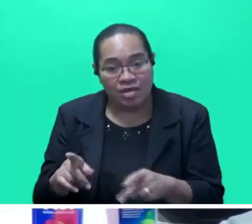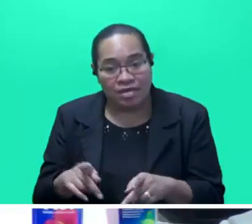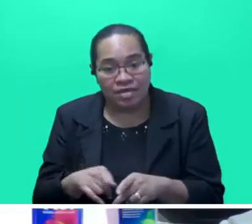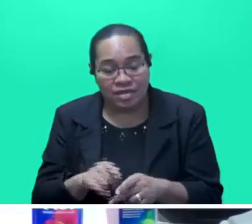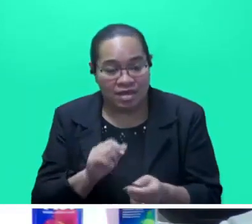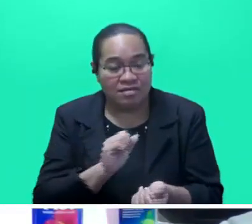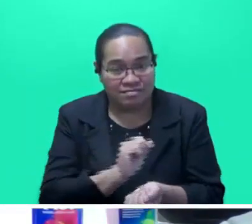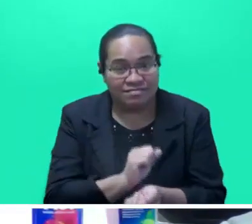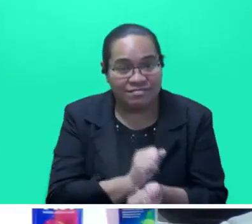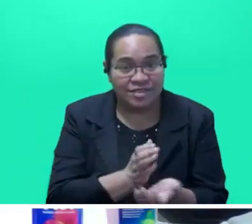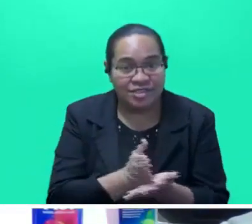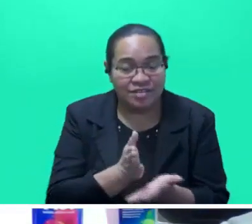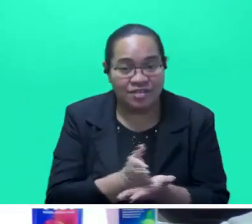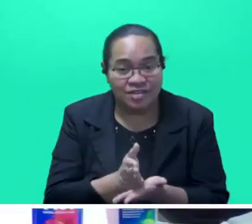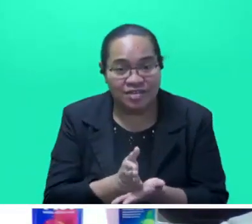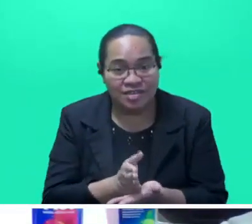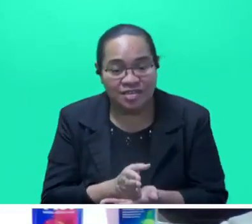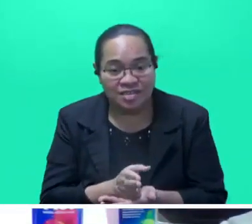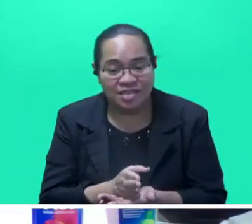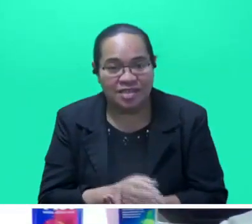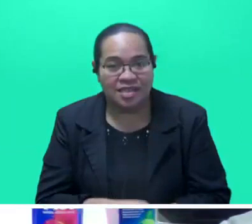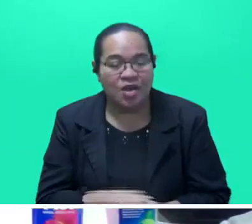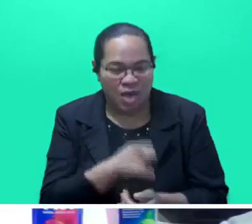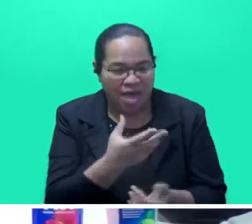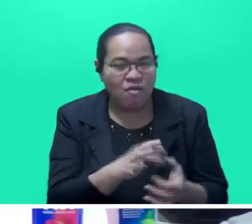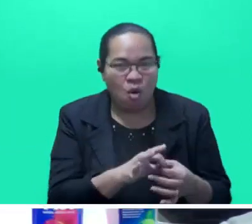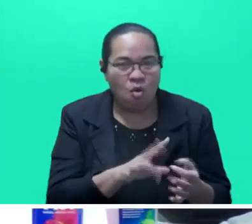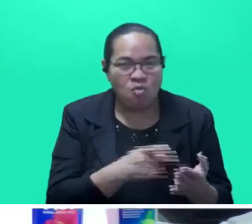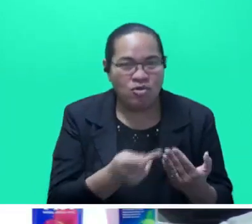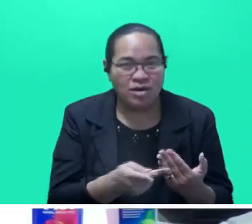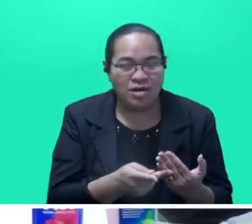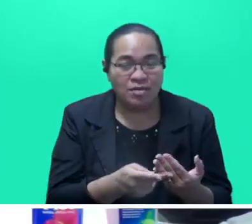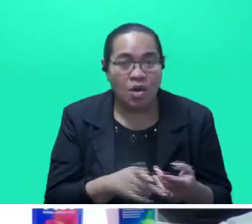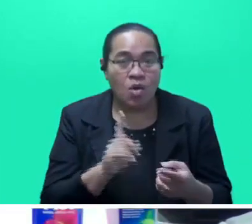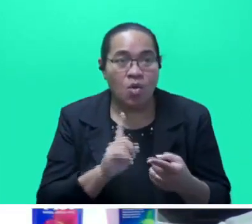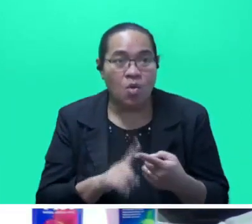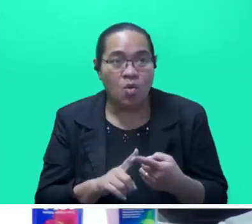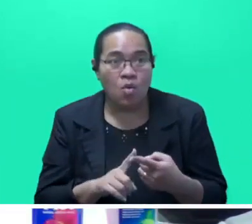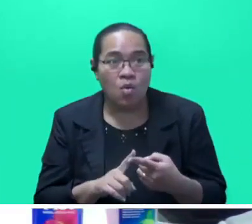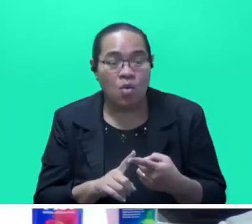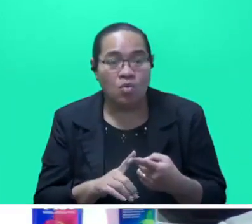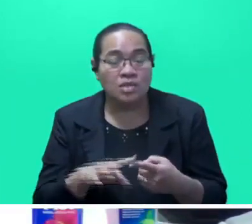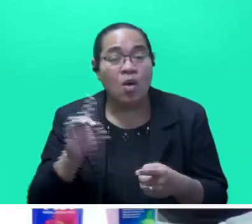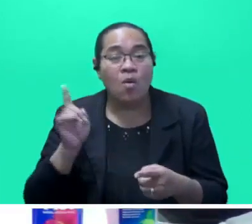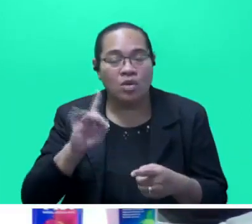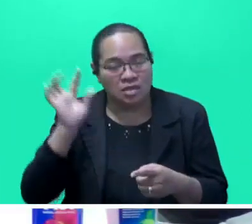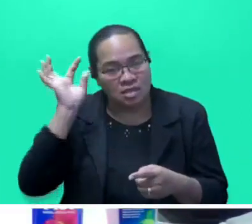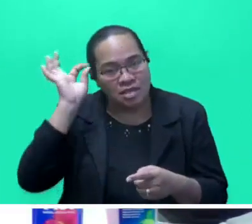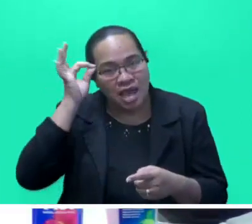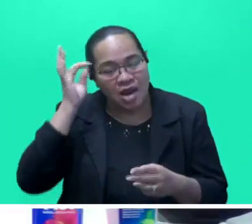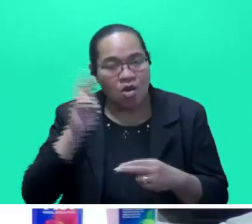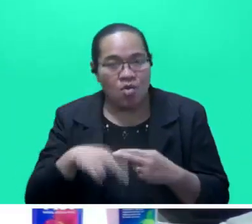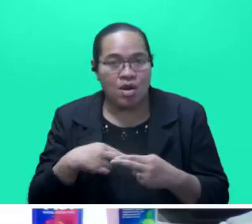Correction Services existing rehabilitation program, one of which program is the Yellow Ribbon Program, which